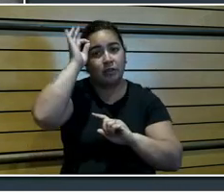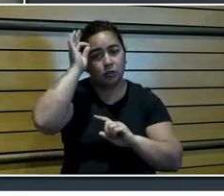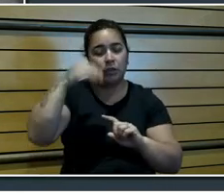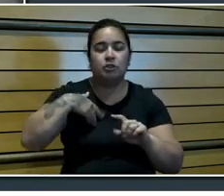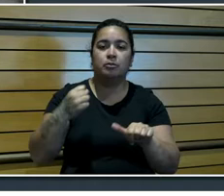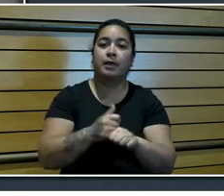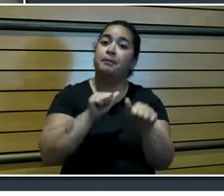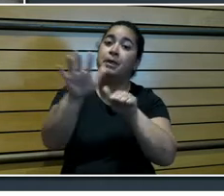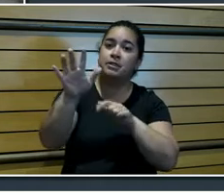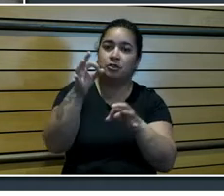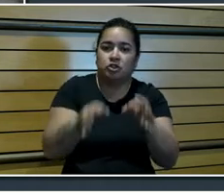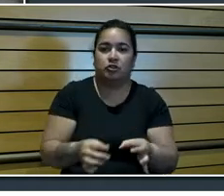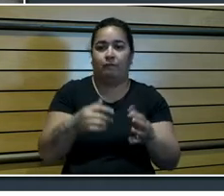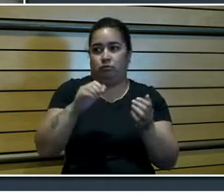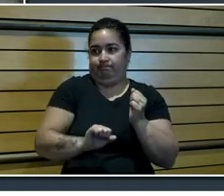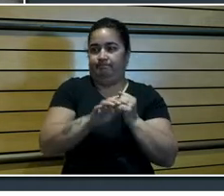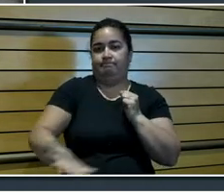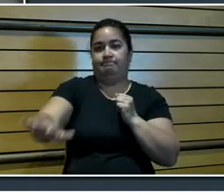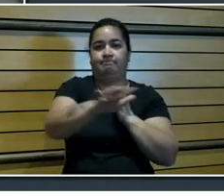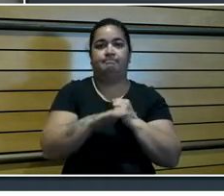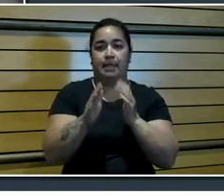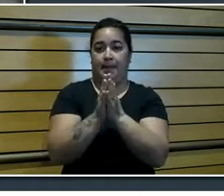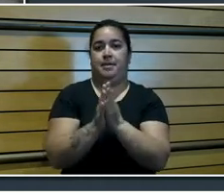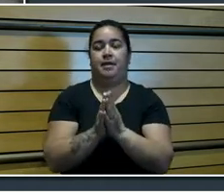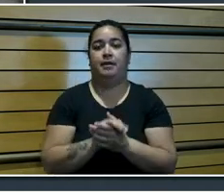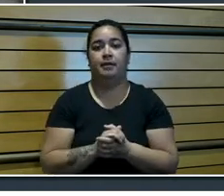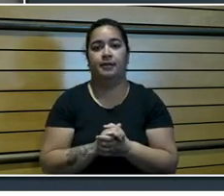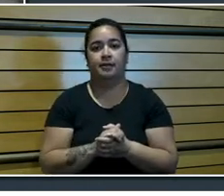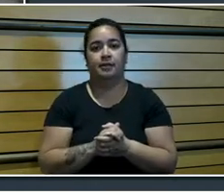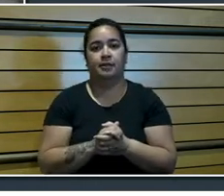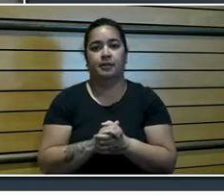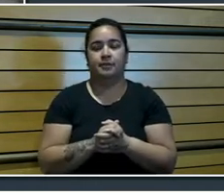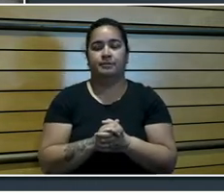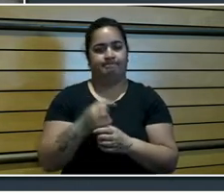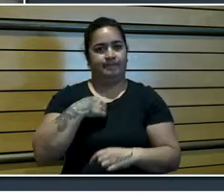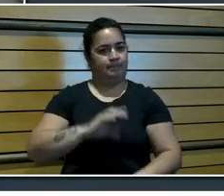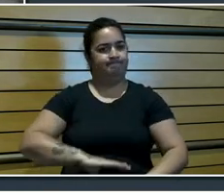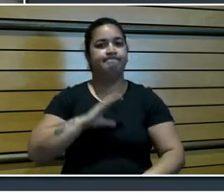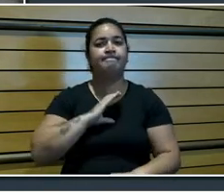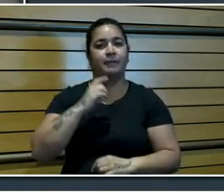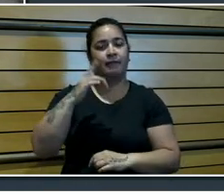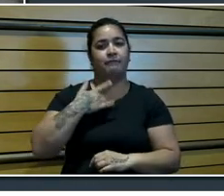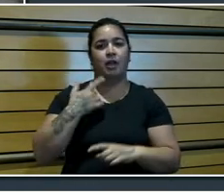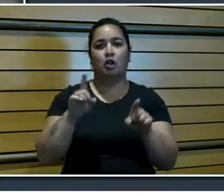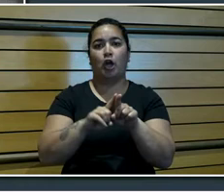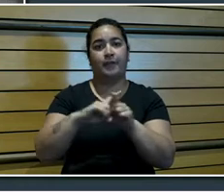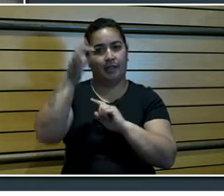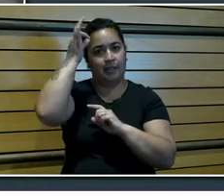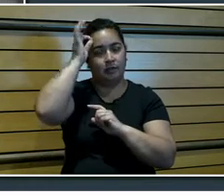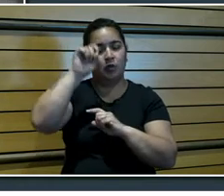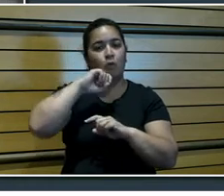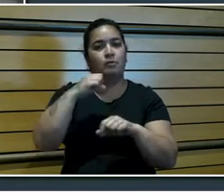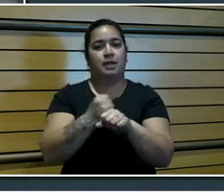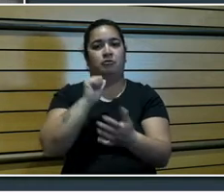of Napier, and I'm confident that this time around that the council will make exactly that decision.